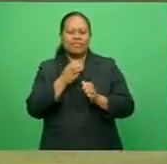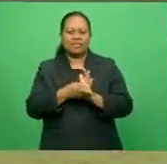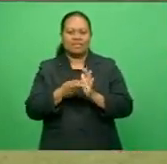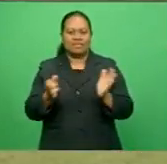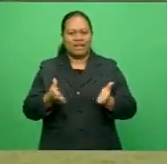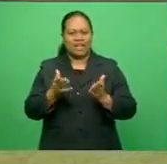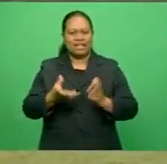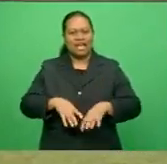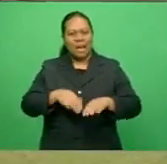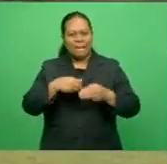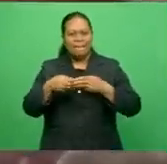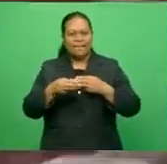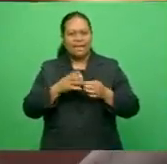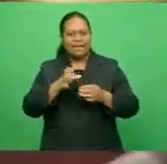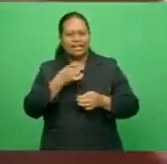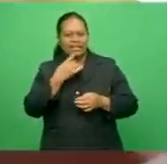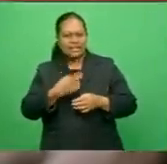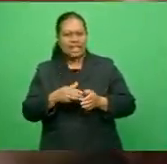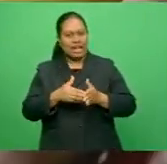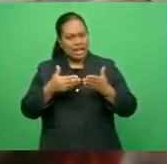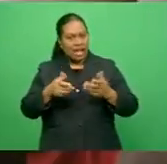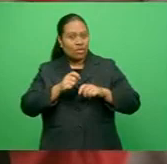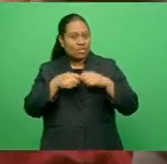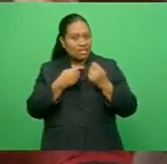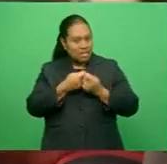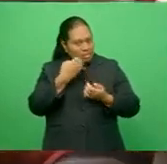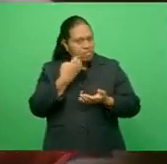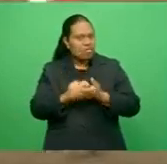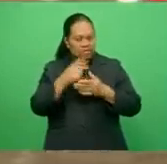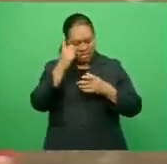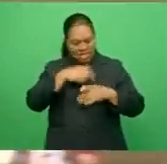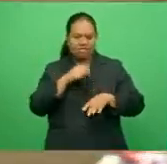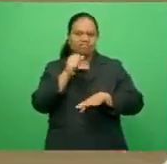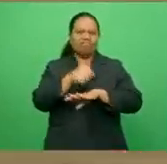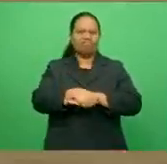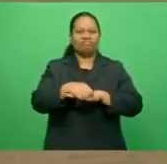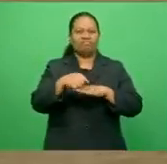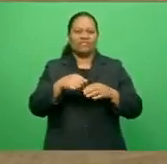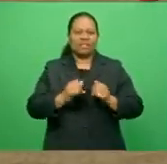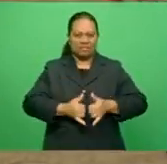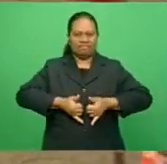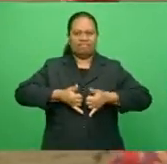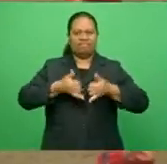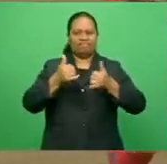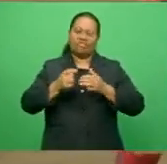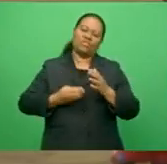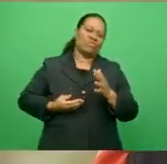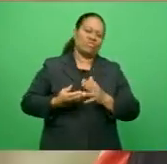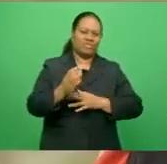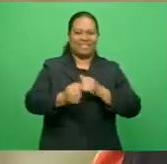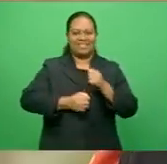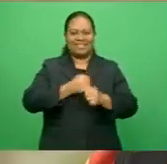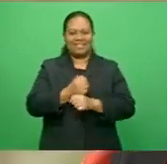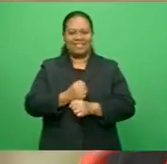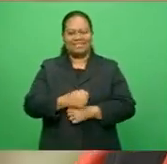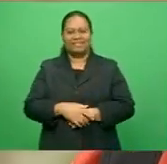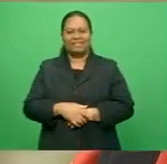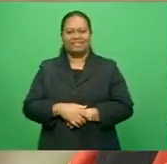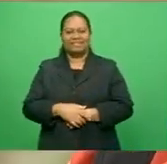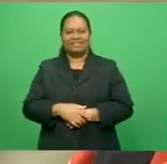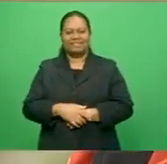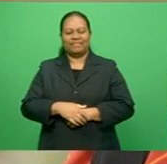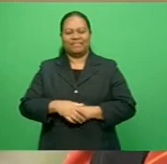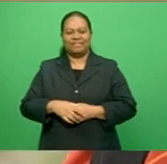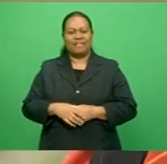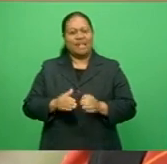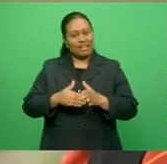Joe Vosinimbola says the team has proven they can defend the Fairbrother Trophy throughout the season. First of all, we want to thank the Almighty